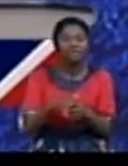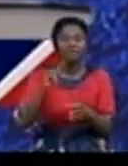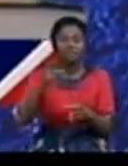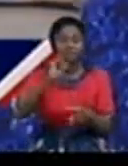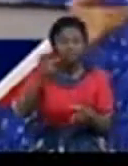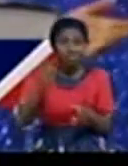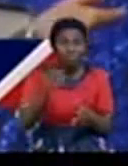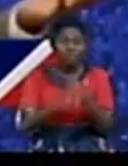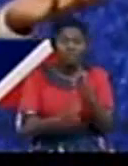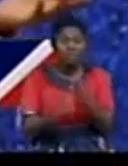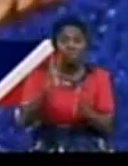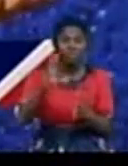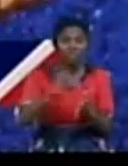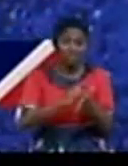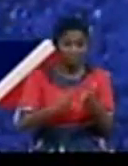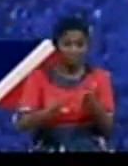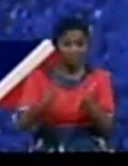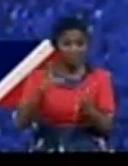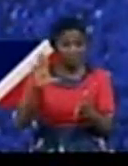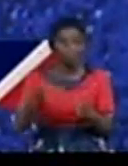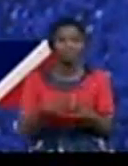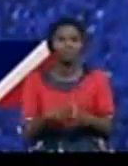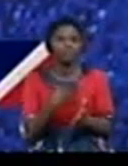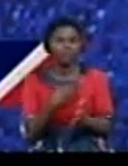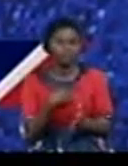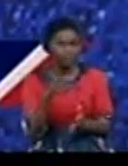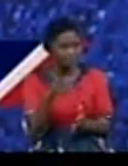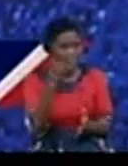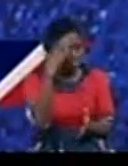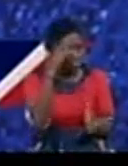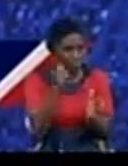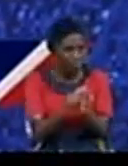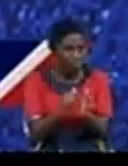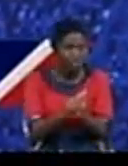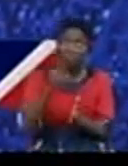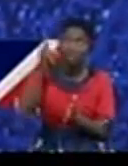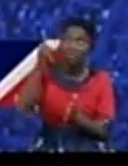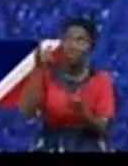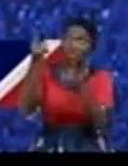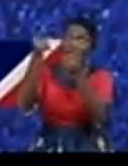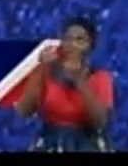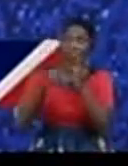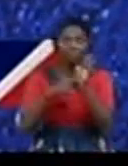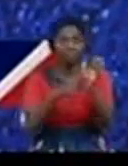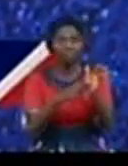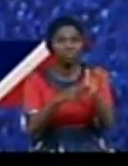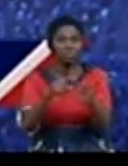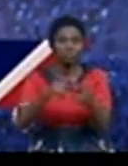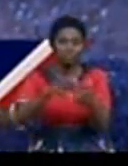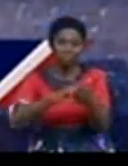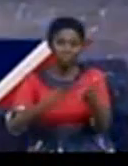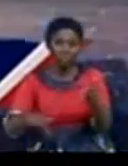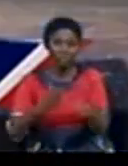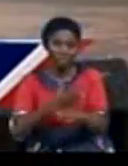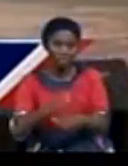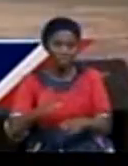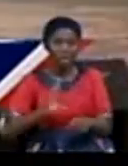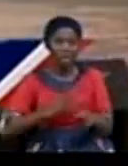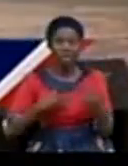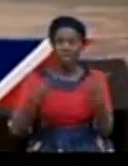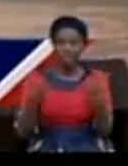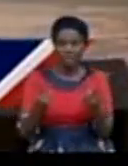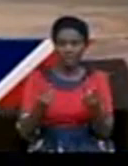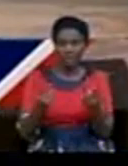verse 5, and you know that he was manifested to take away our